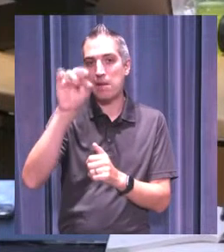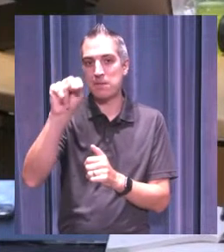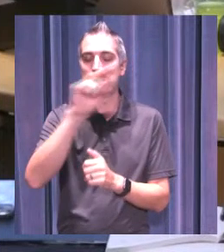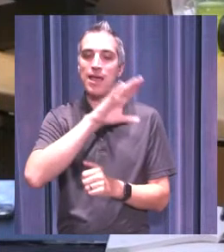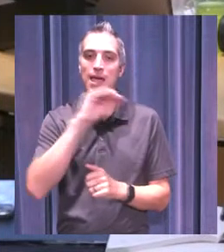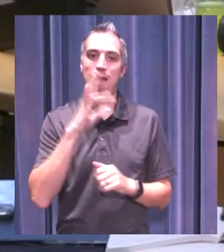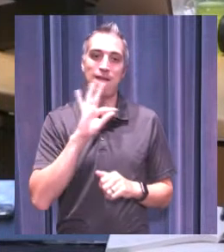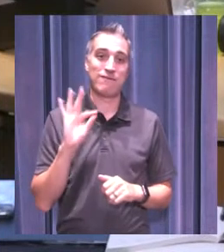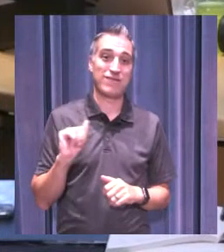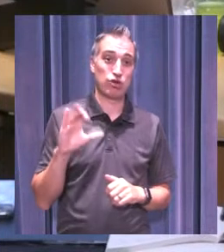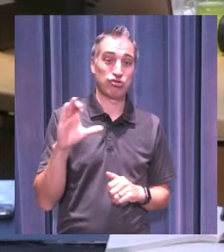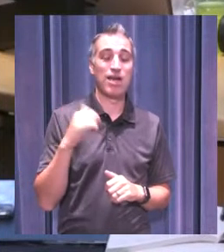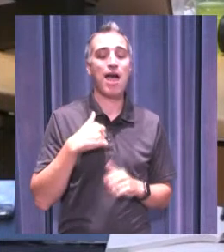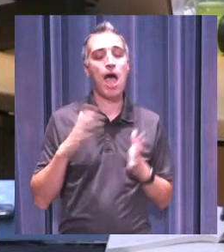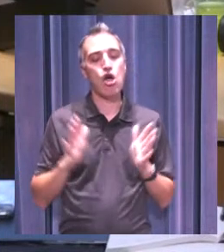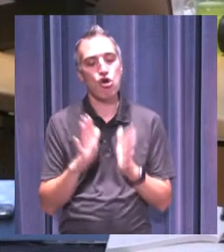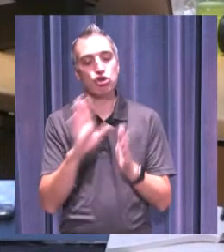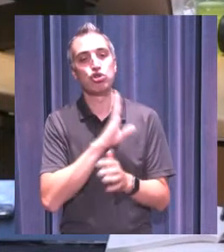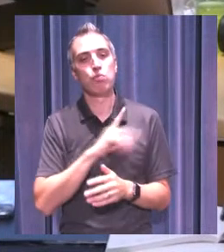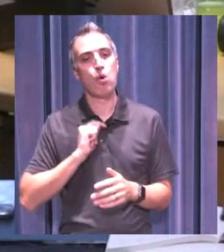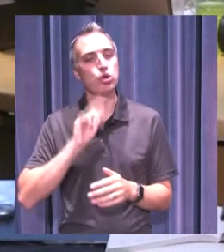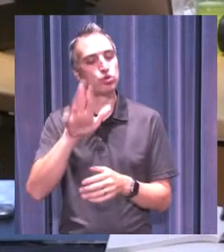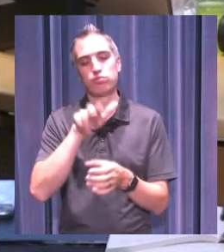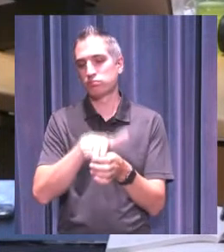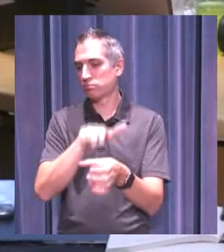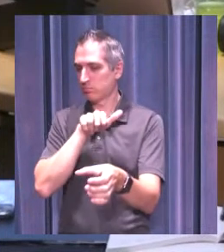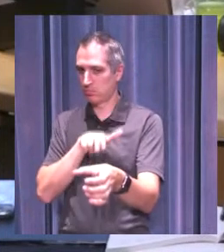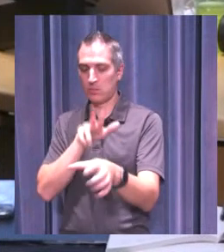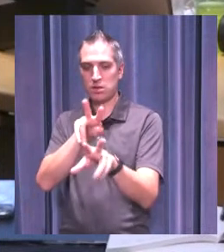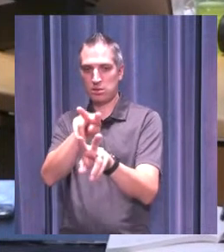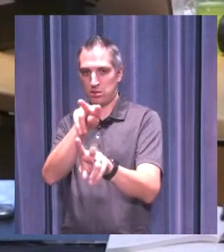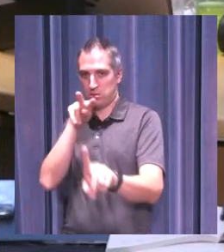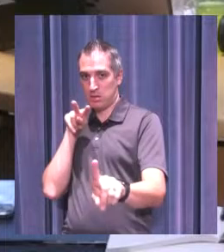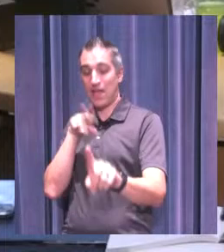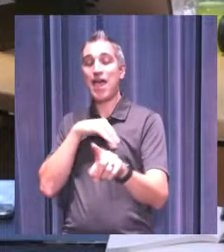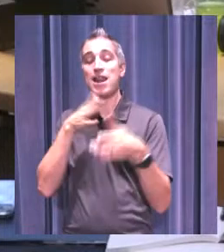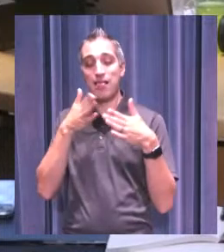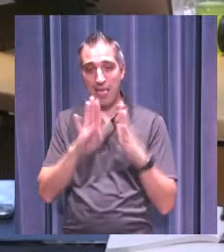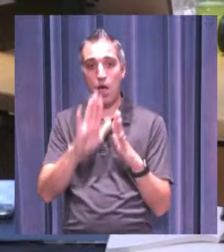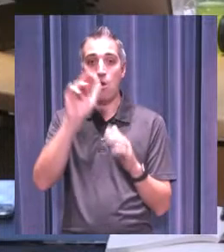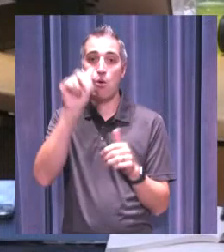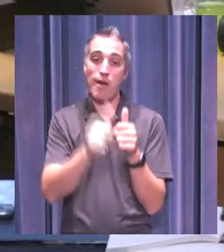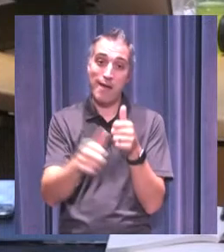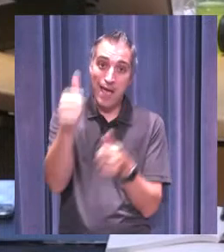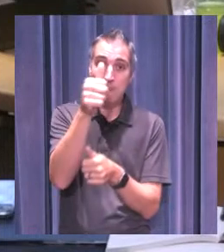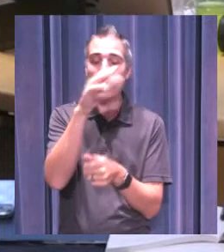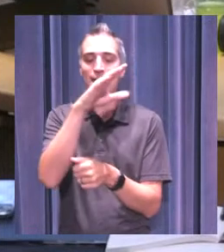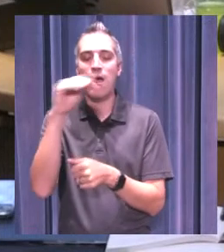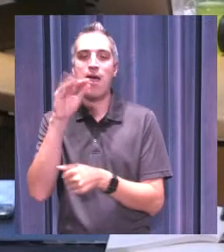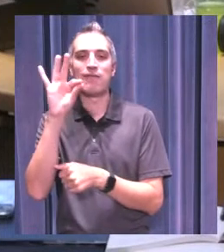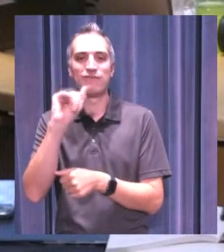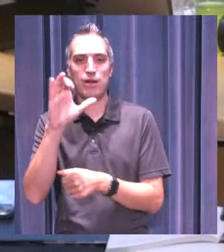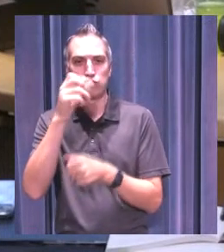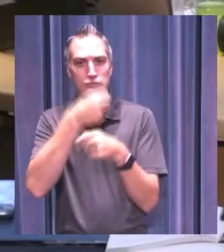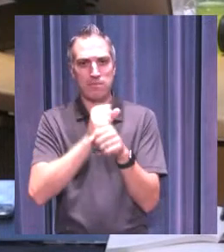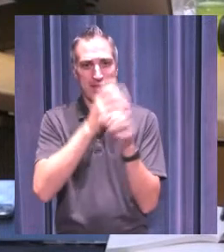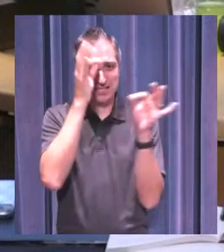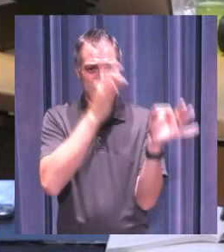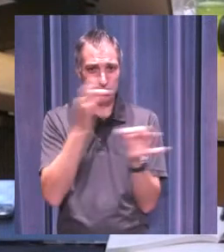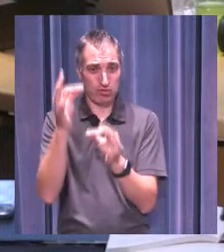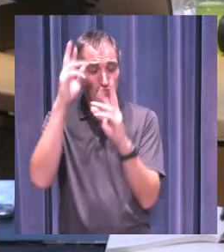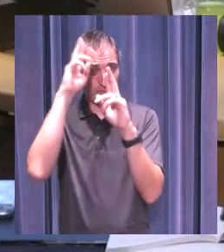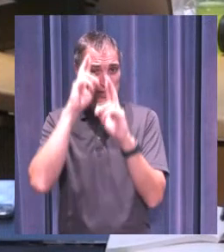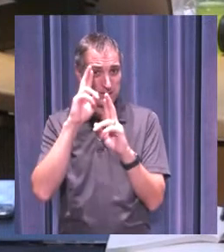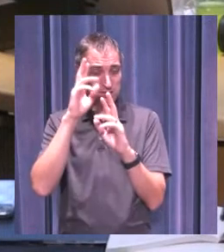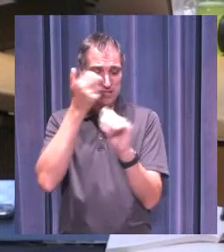faculty. I urge the board to step back and allow the administration and the faculty to make these decisions respectively, or at least